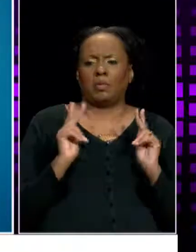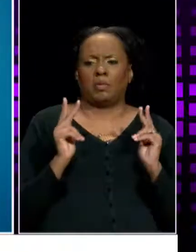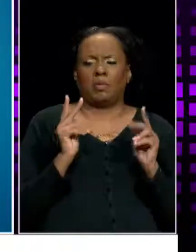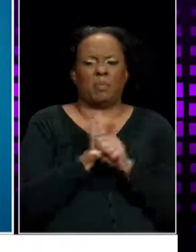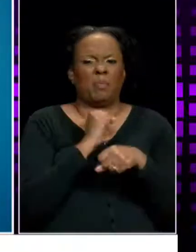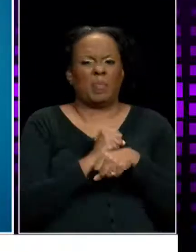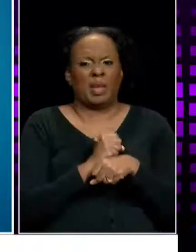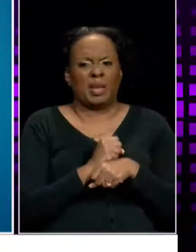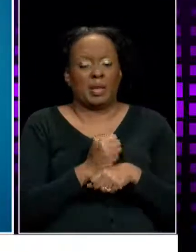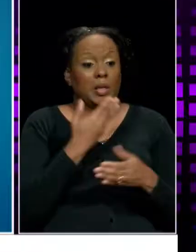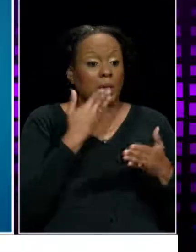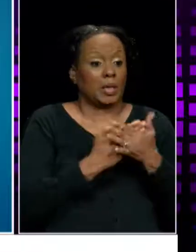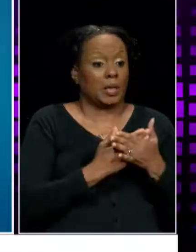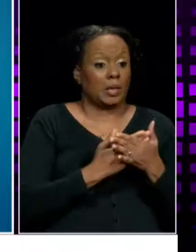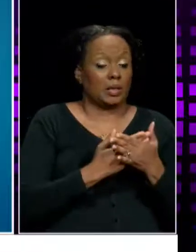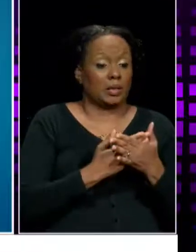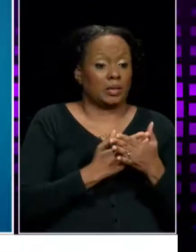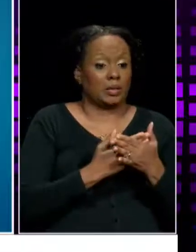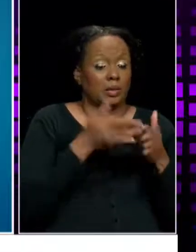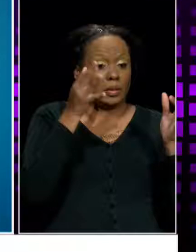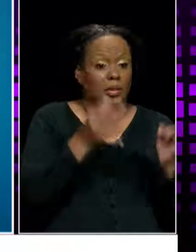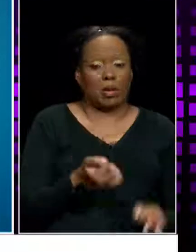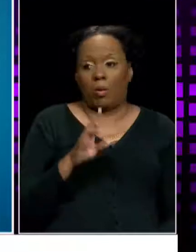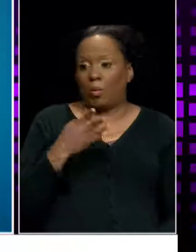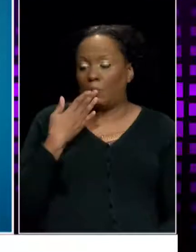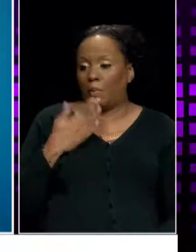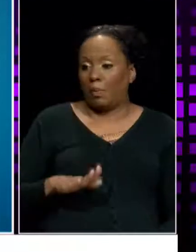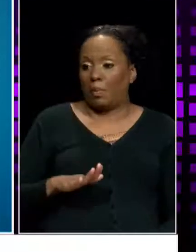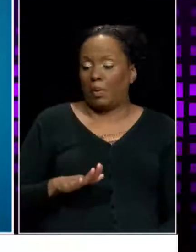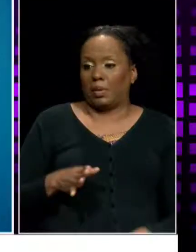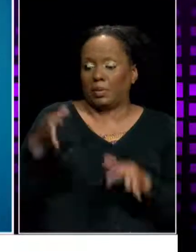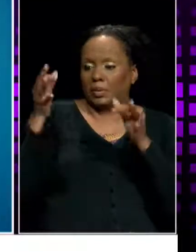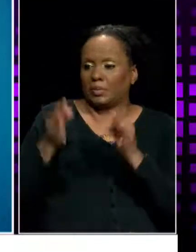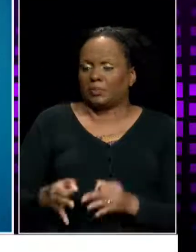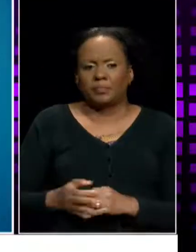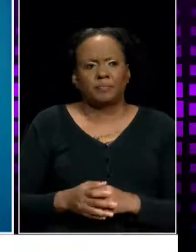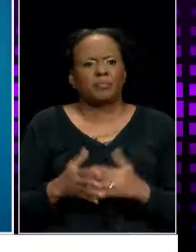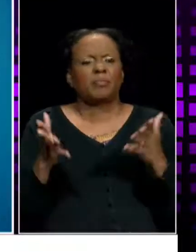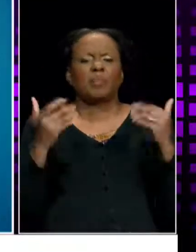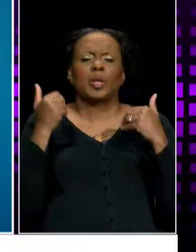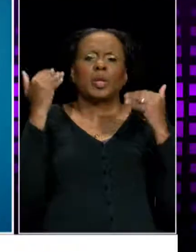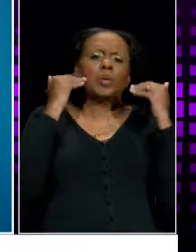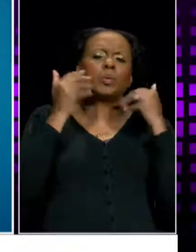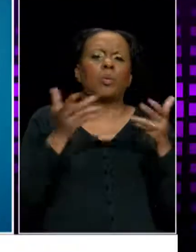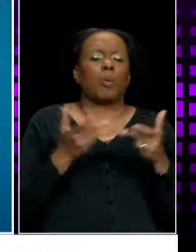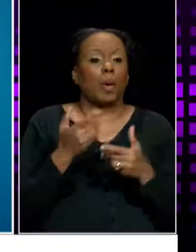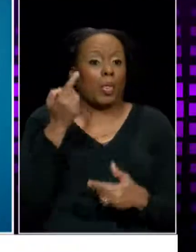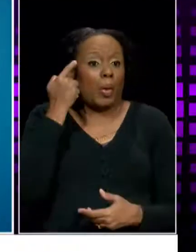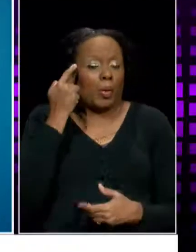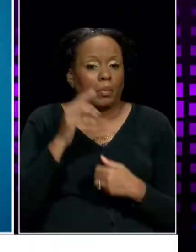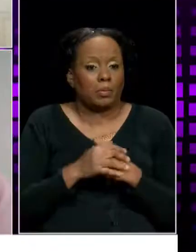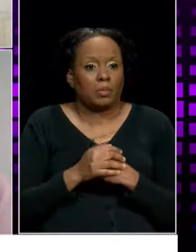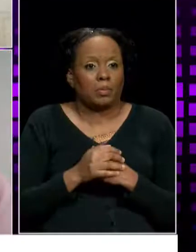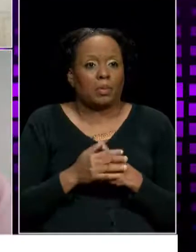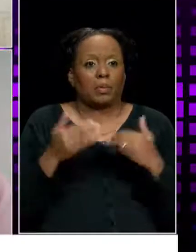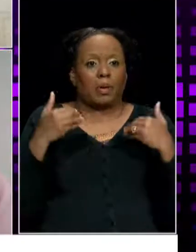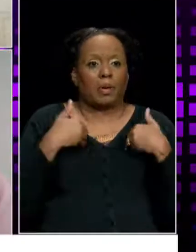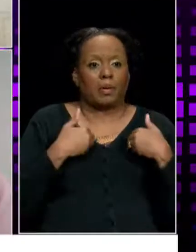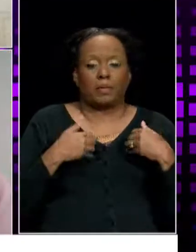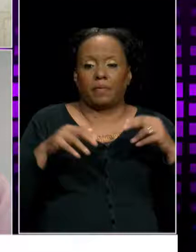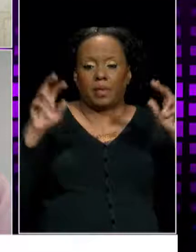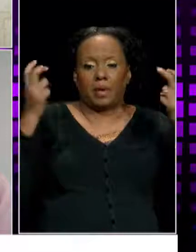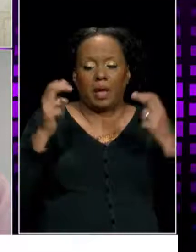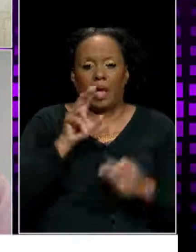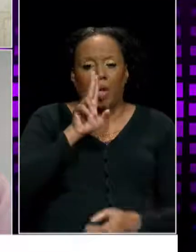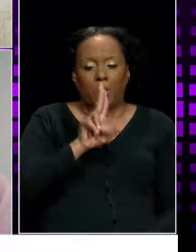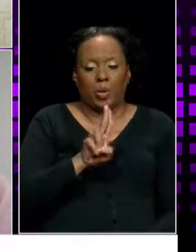certain choices. Just to get those numbers and get an idea or get the thoughts around what is happening, we have You Report Barbados that assists with